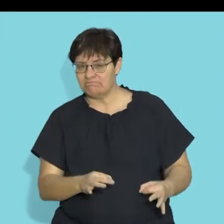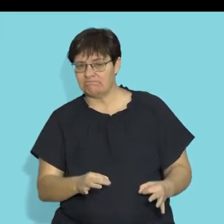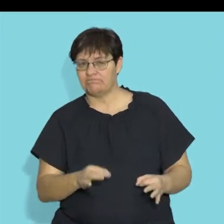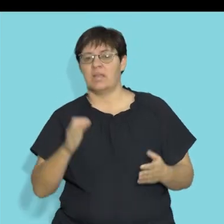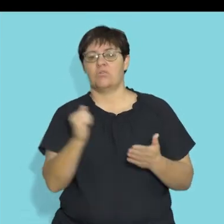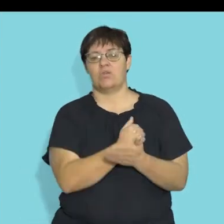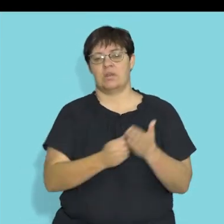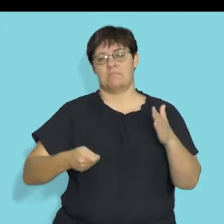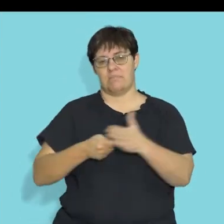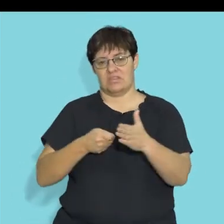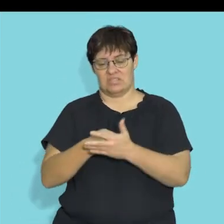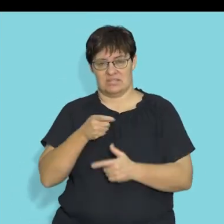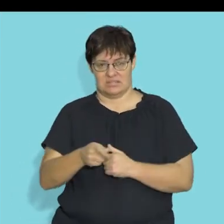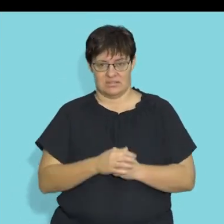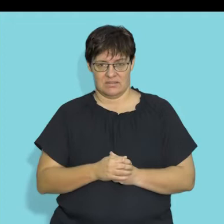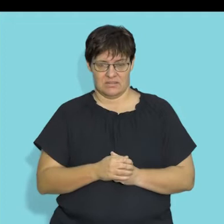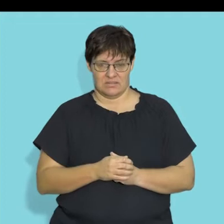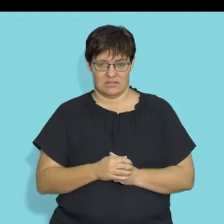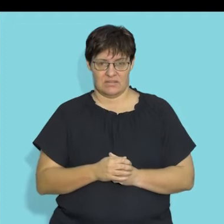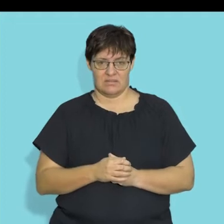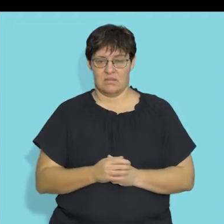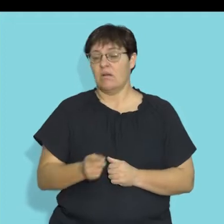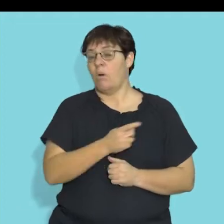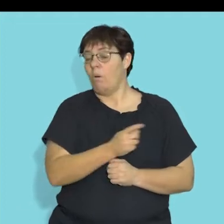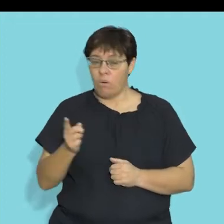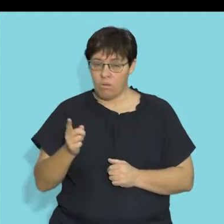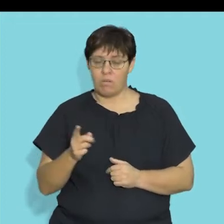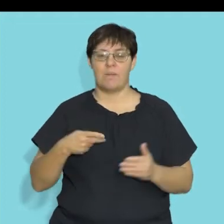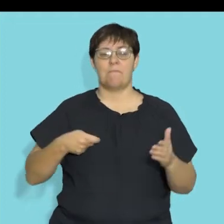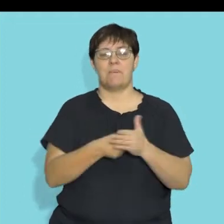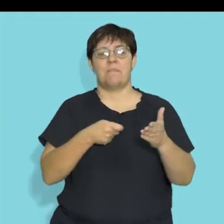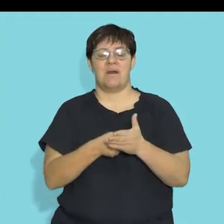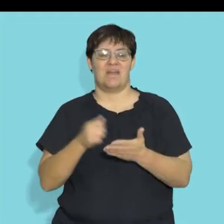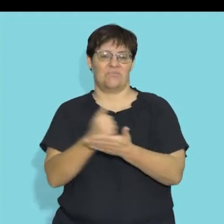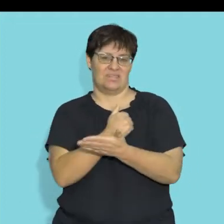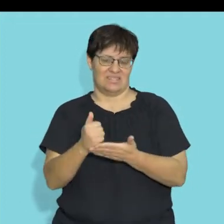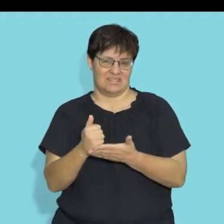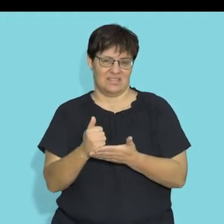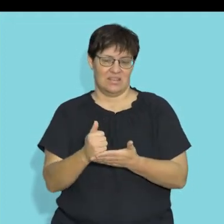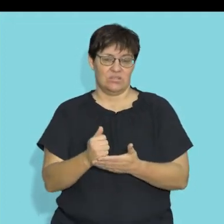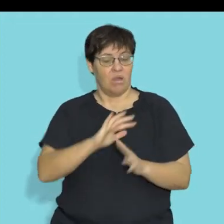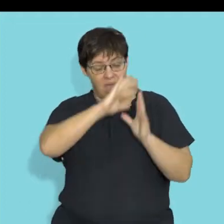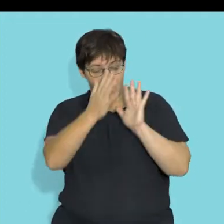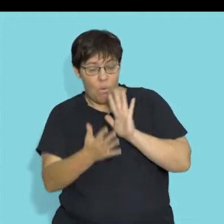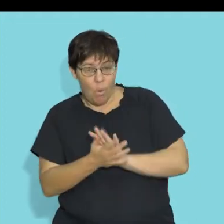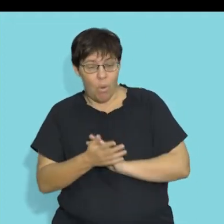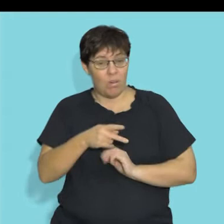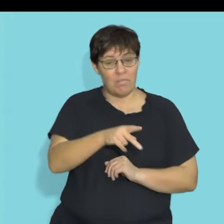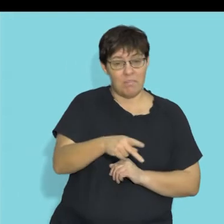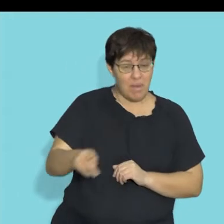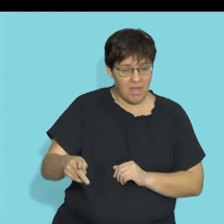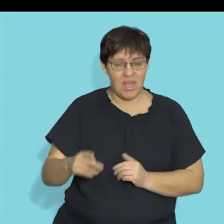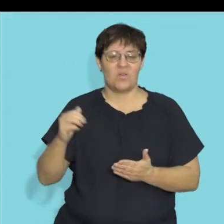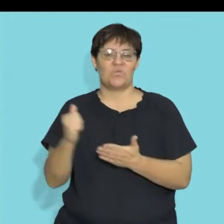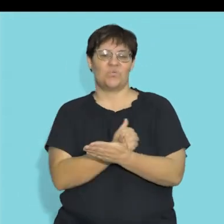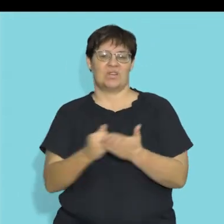determine your credit purchases. But in this particular example, all the goods are purchased on credit, so your entire purchases amount